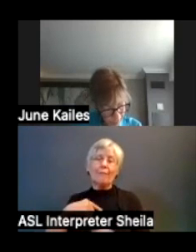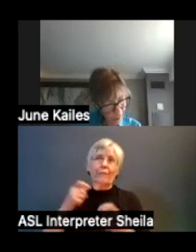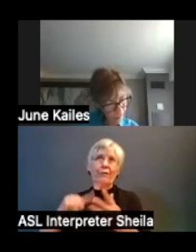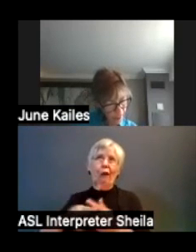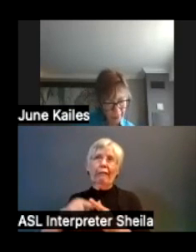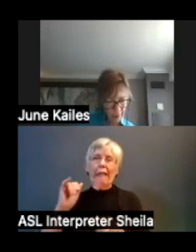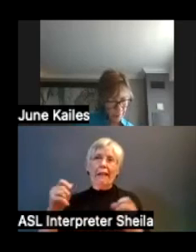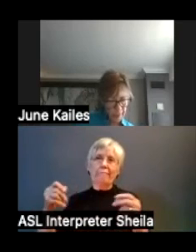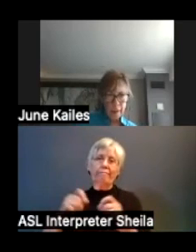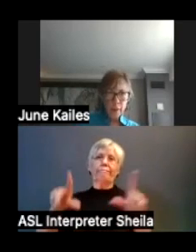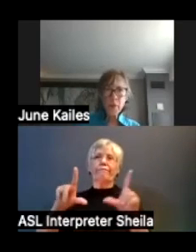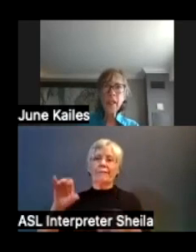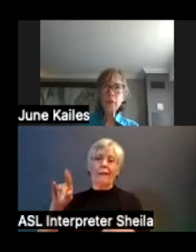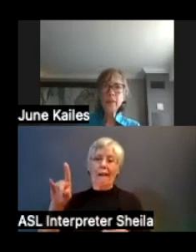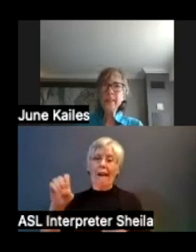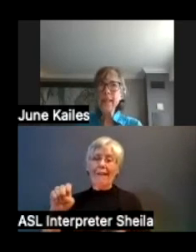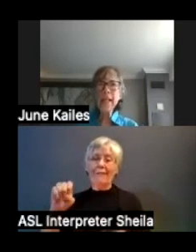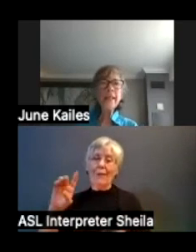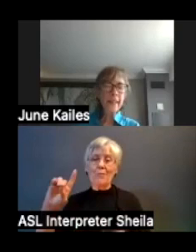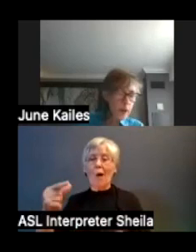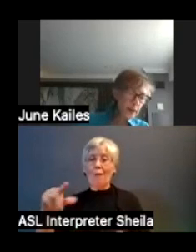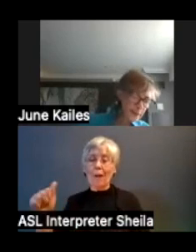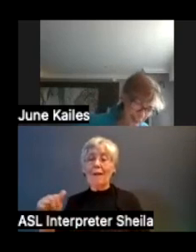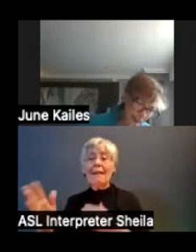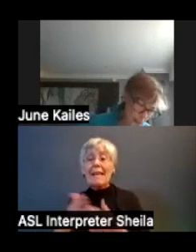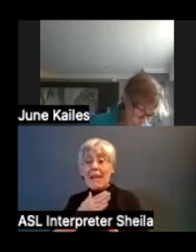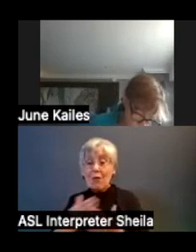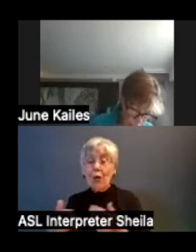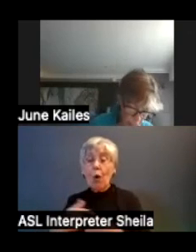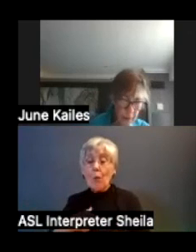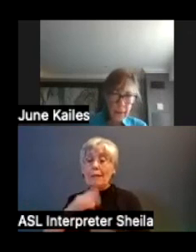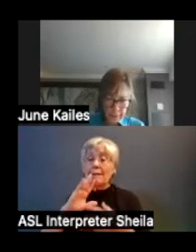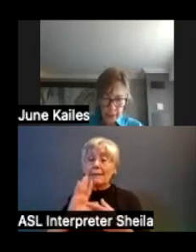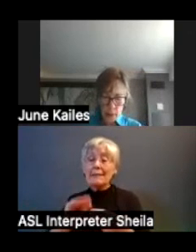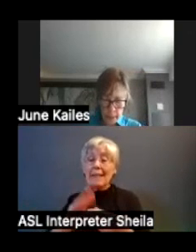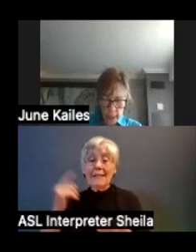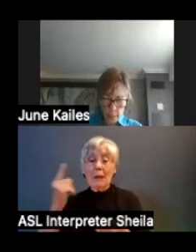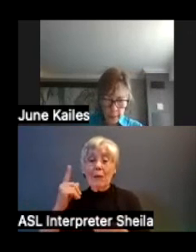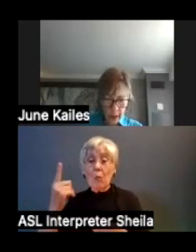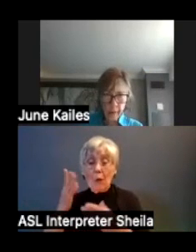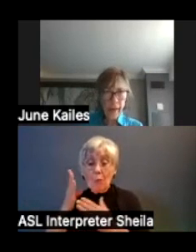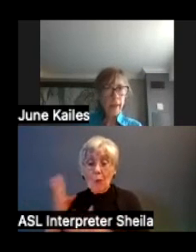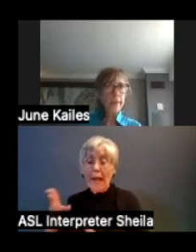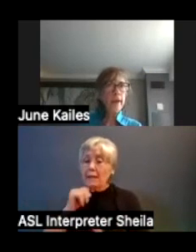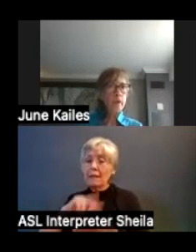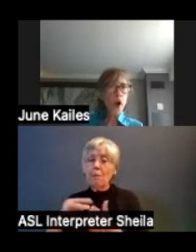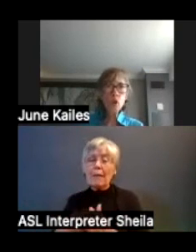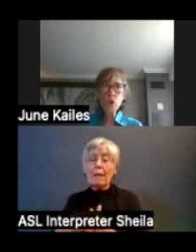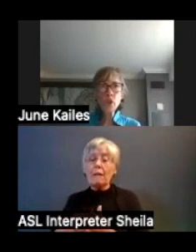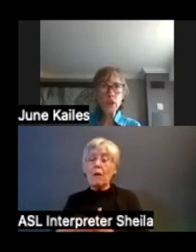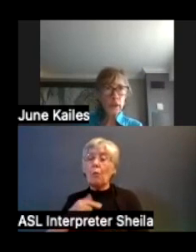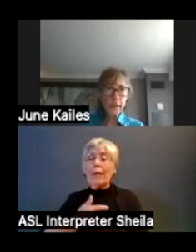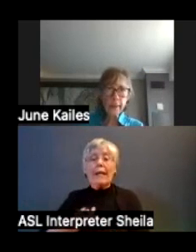careful to, you know, just because we said it in 07 one way doesn't mean we are not